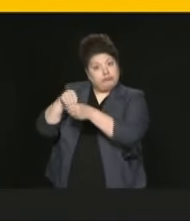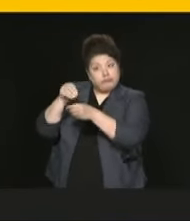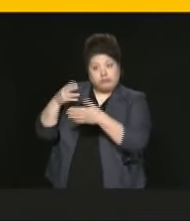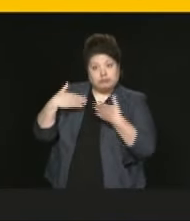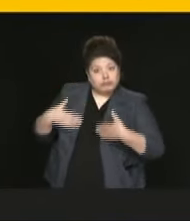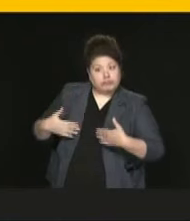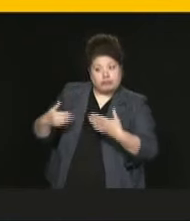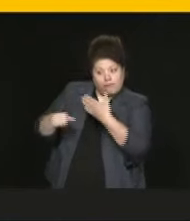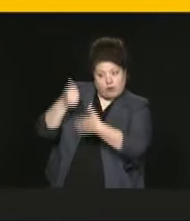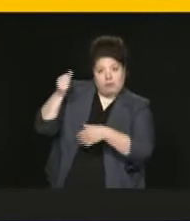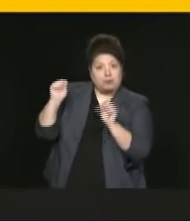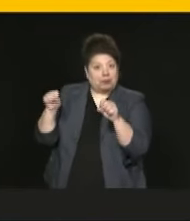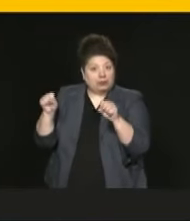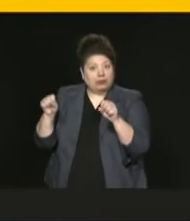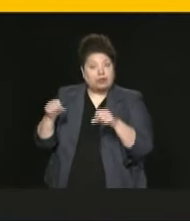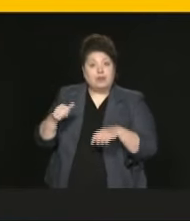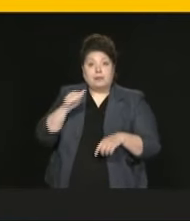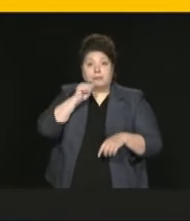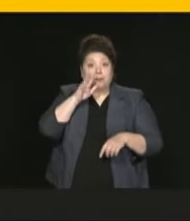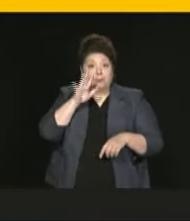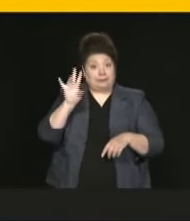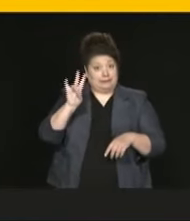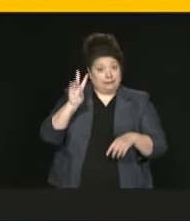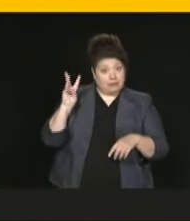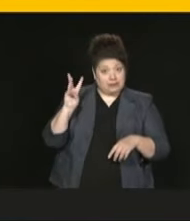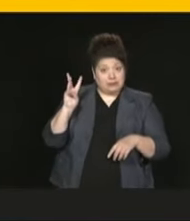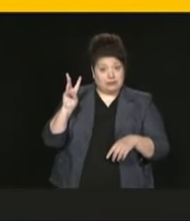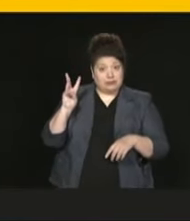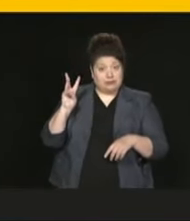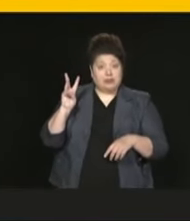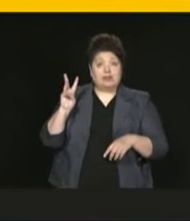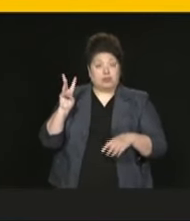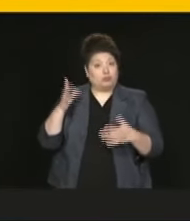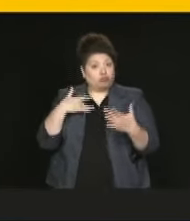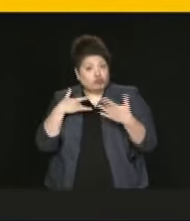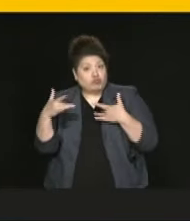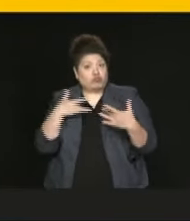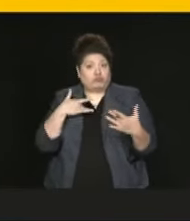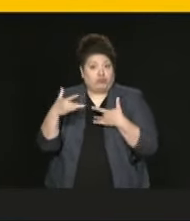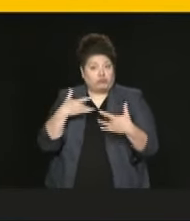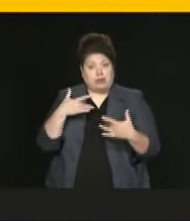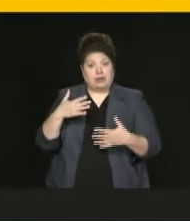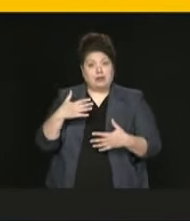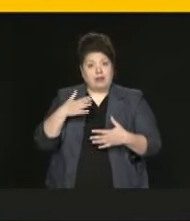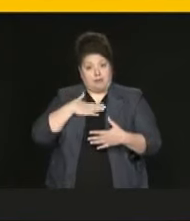76. So this is, of course, personal, but it's also scientific.